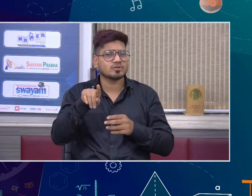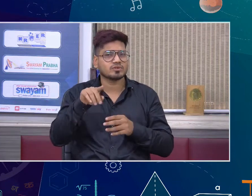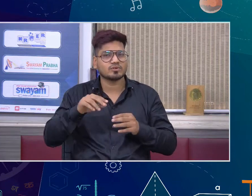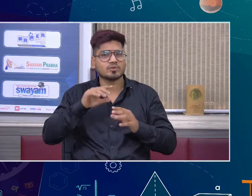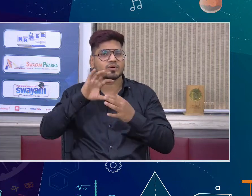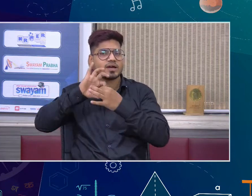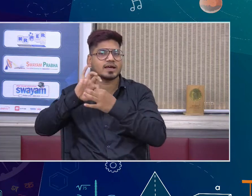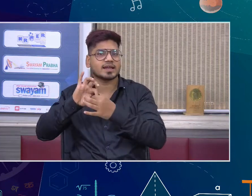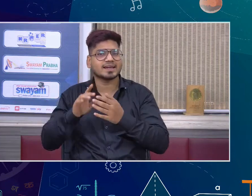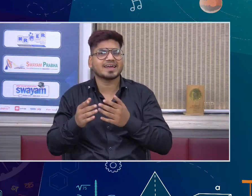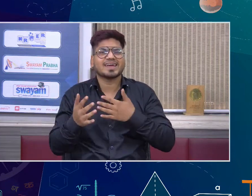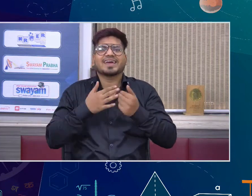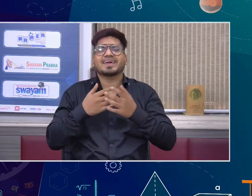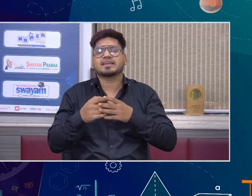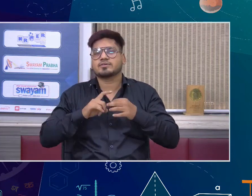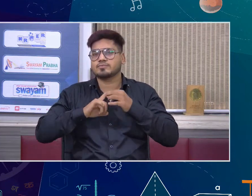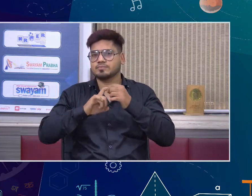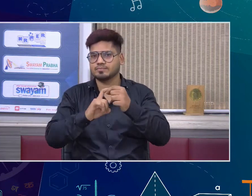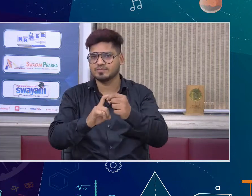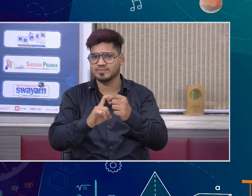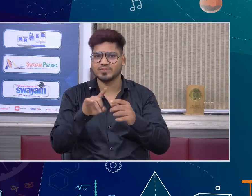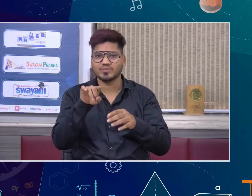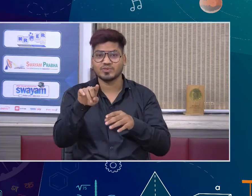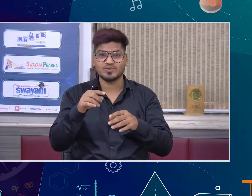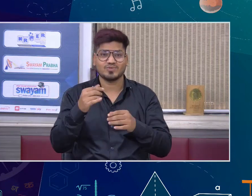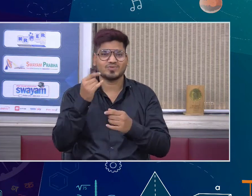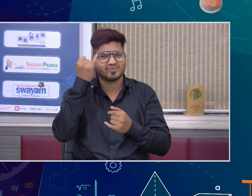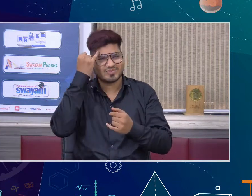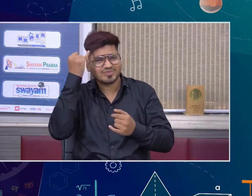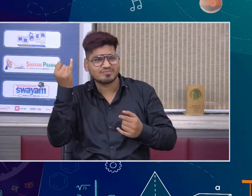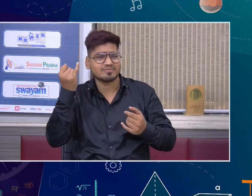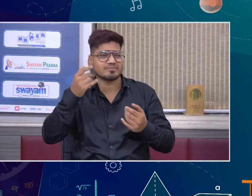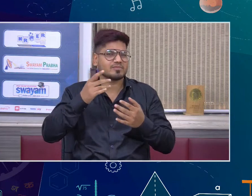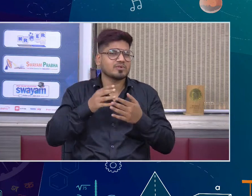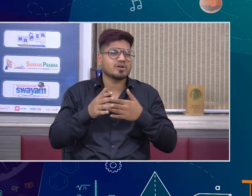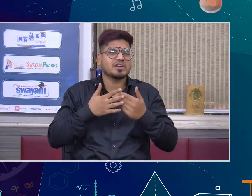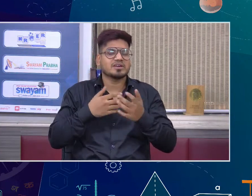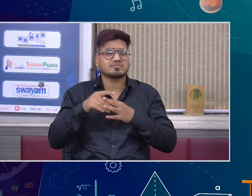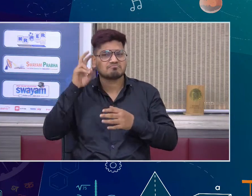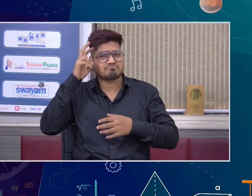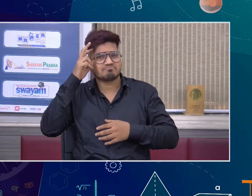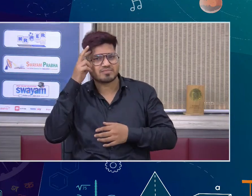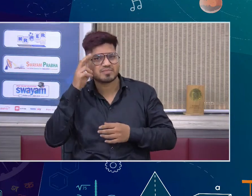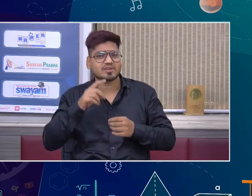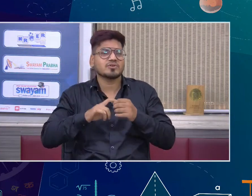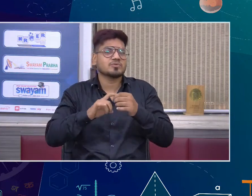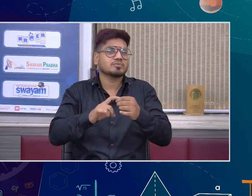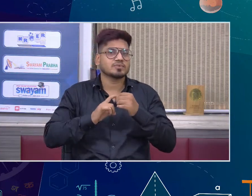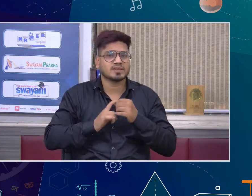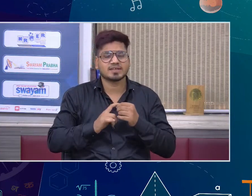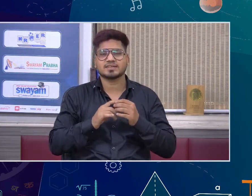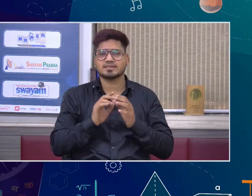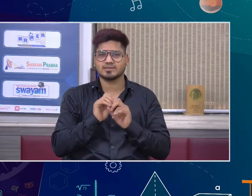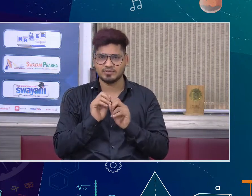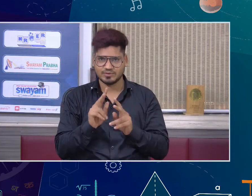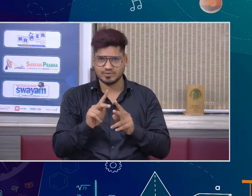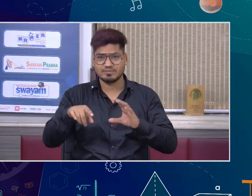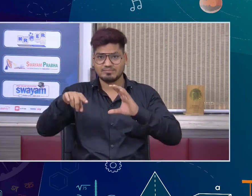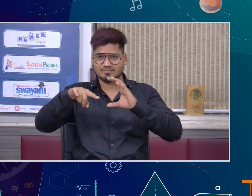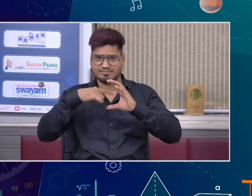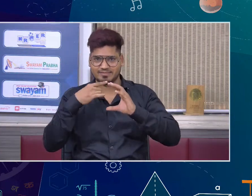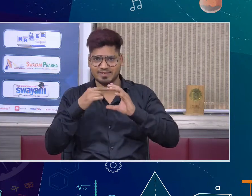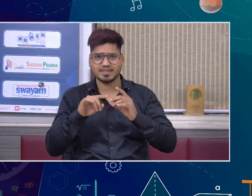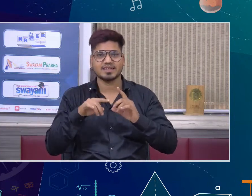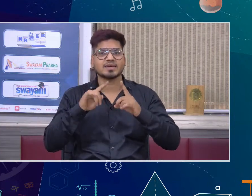with it? Any of these questions, anything that's in your mind, any doubt, any query, please mail it to us on